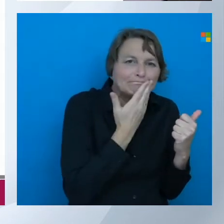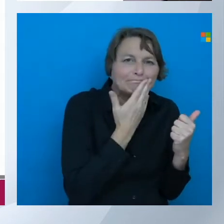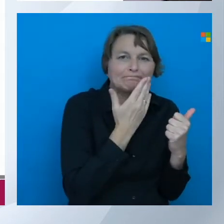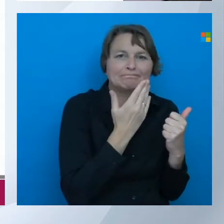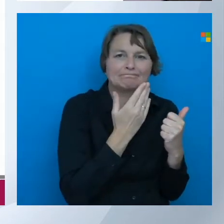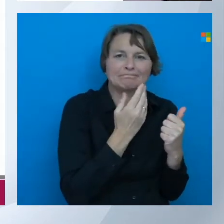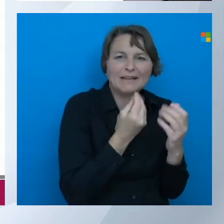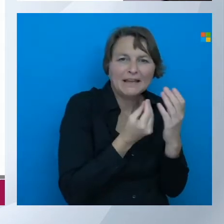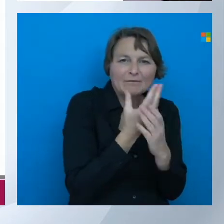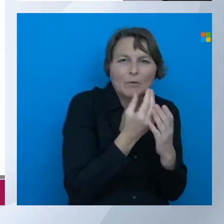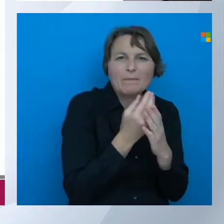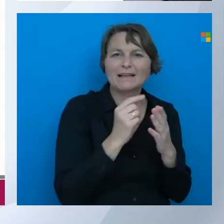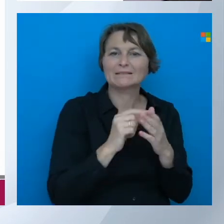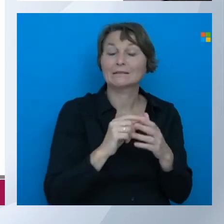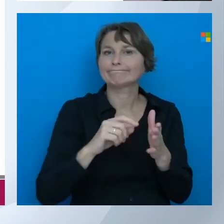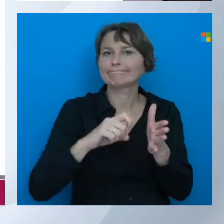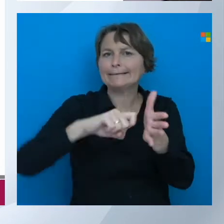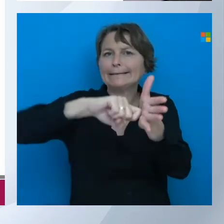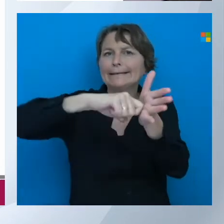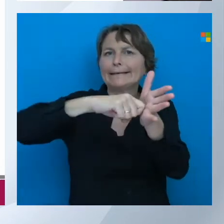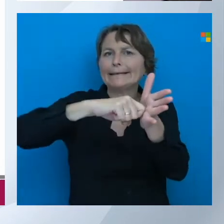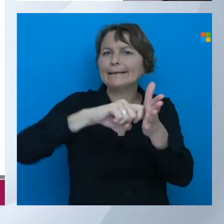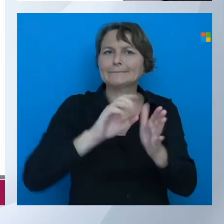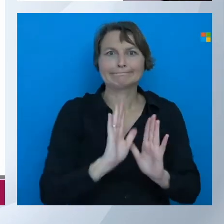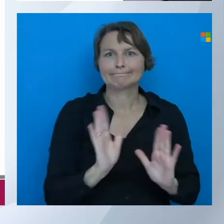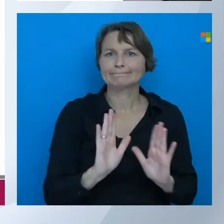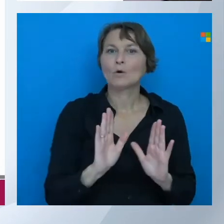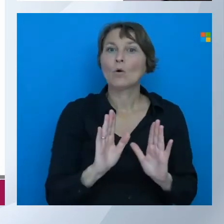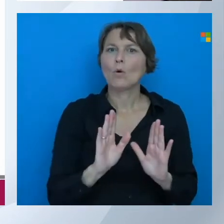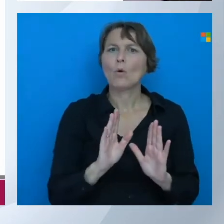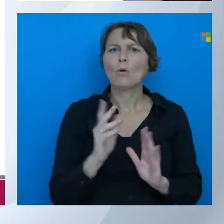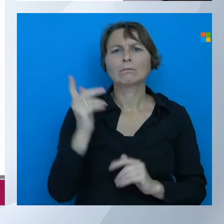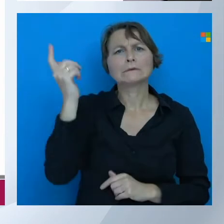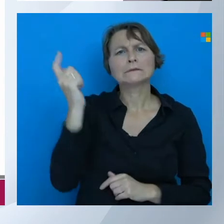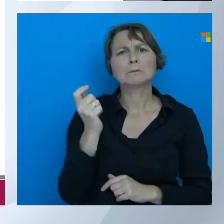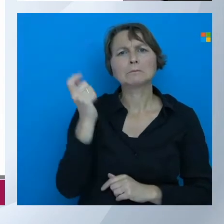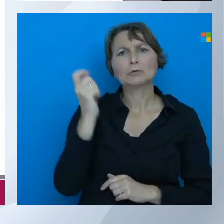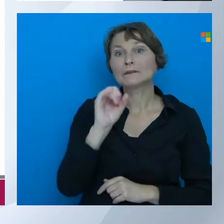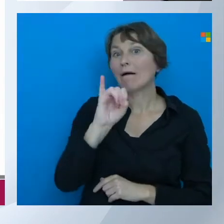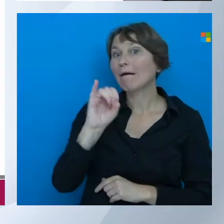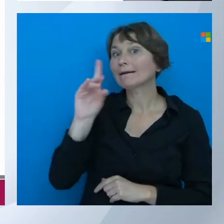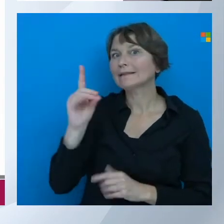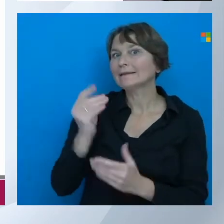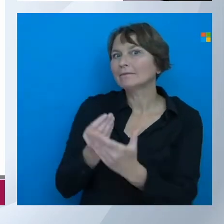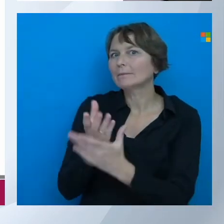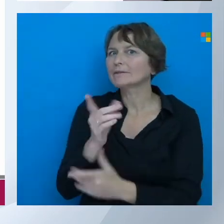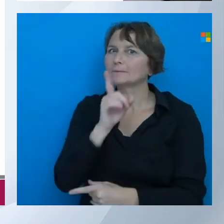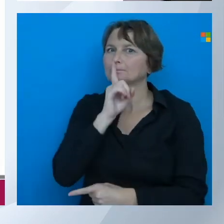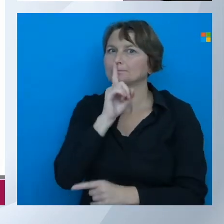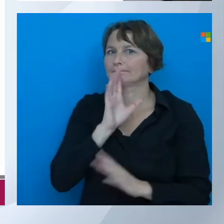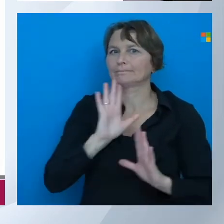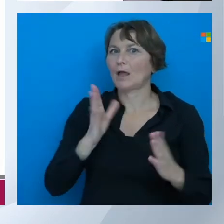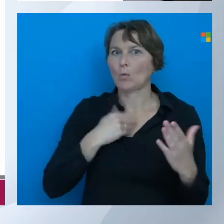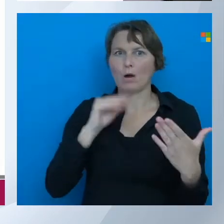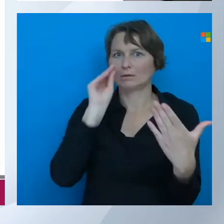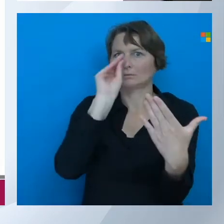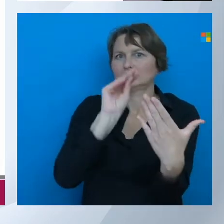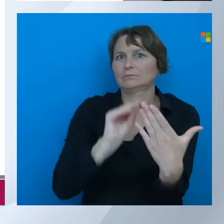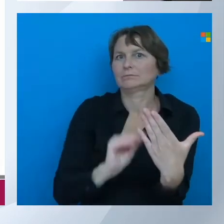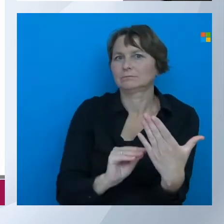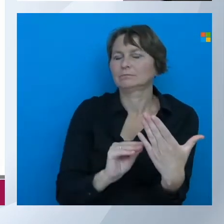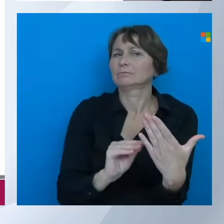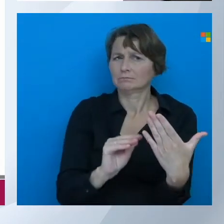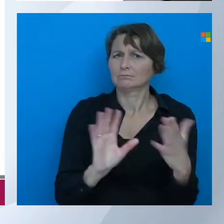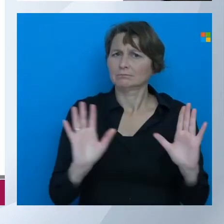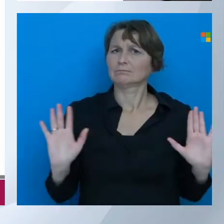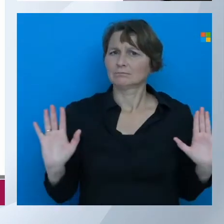keys, subscription ID information within the template, because it is obviously mostly stored